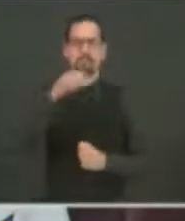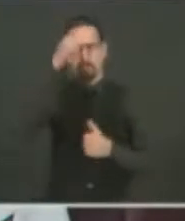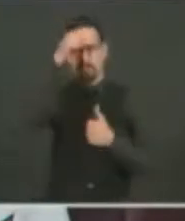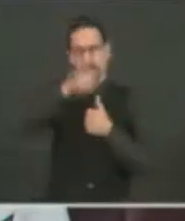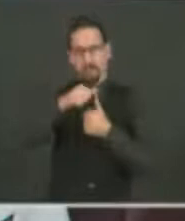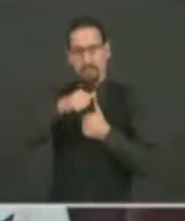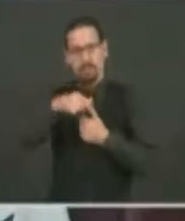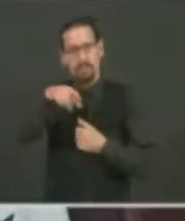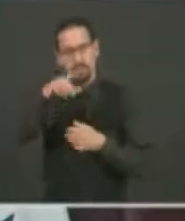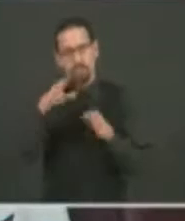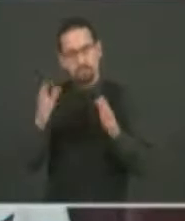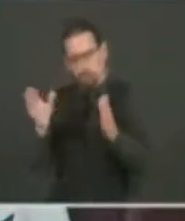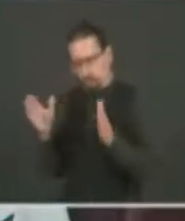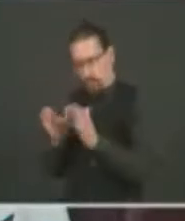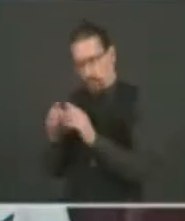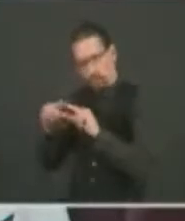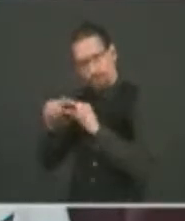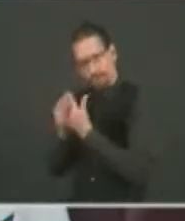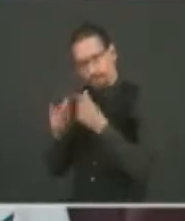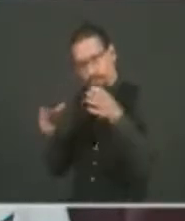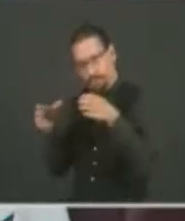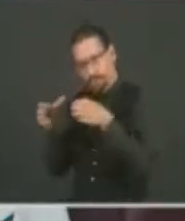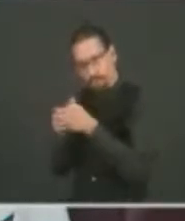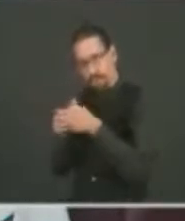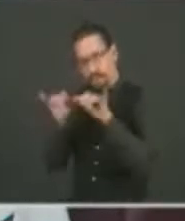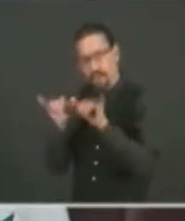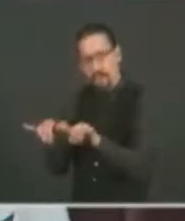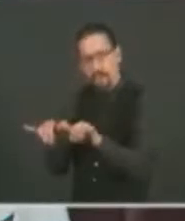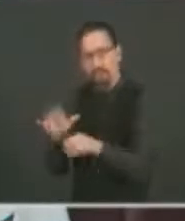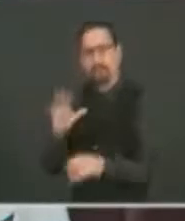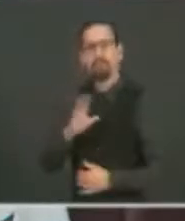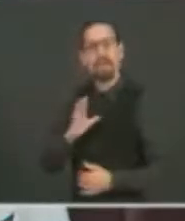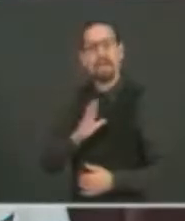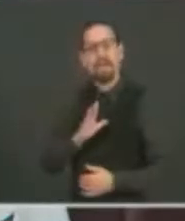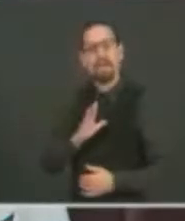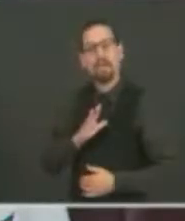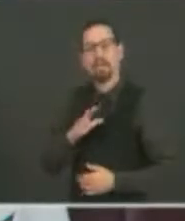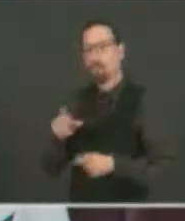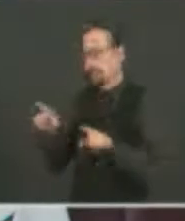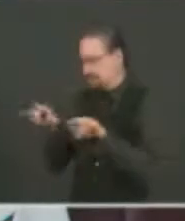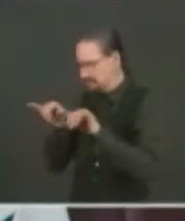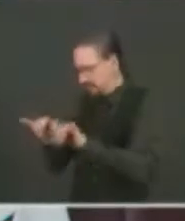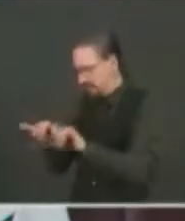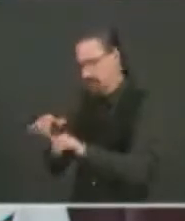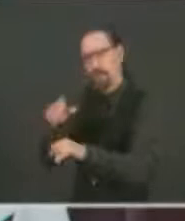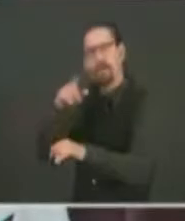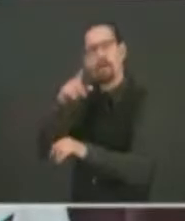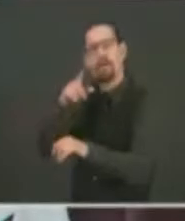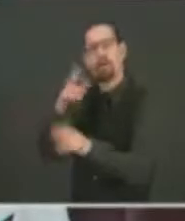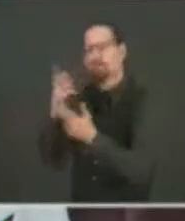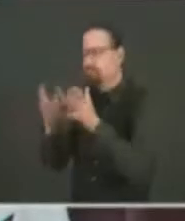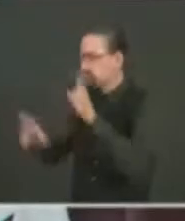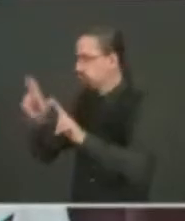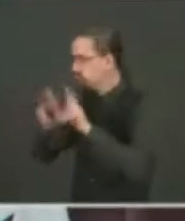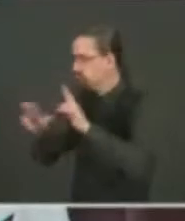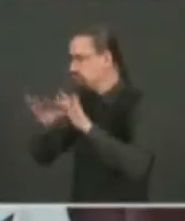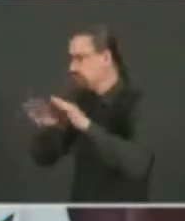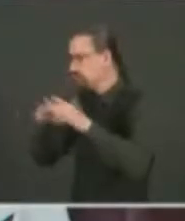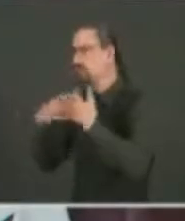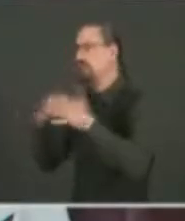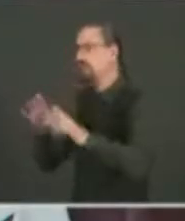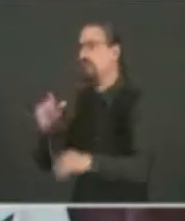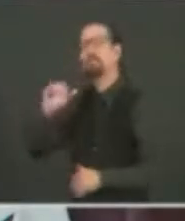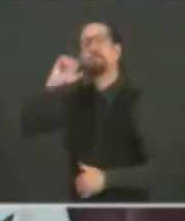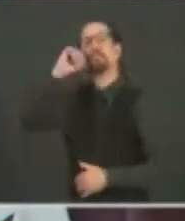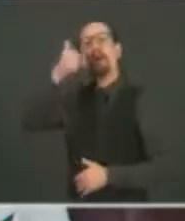people every night or regularly, it's a problem. That can be a vector for spread. Even